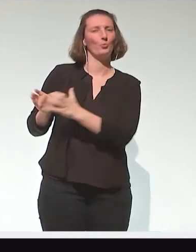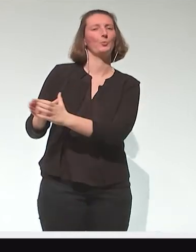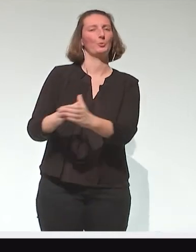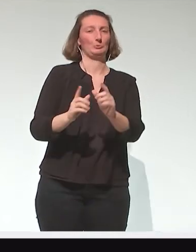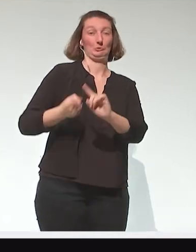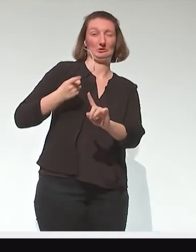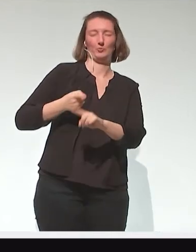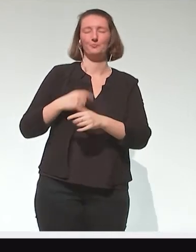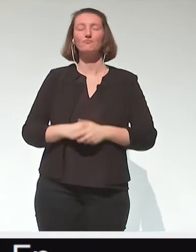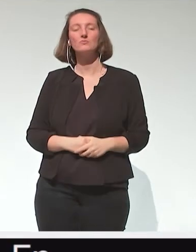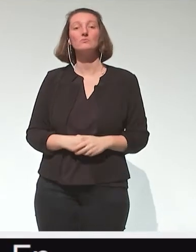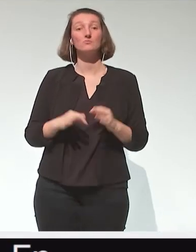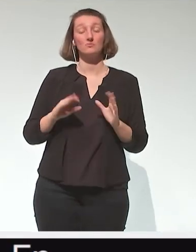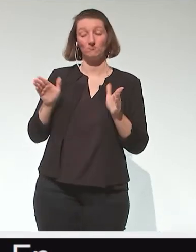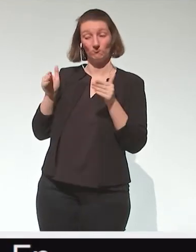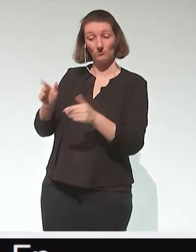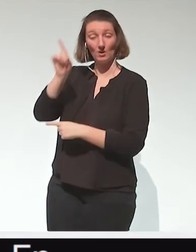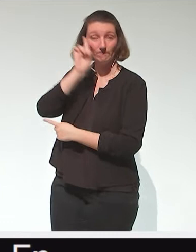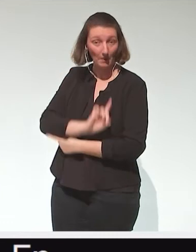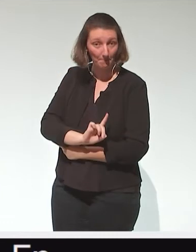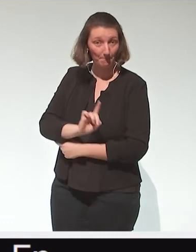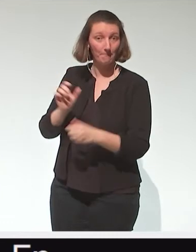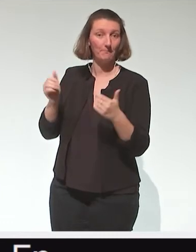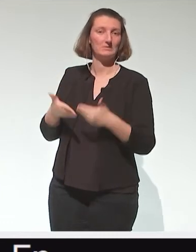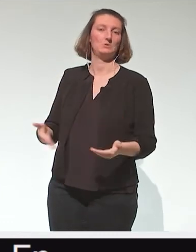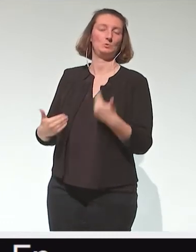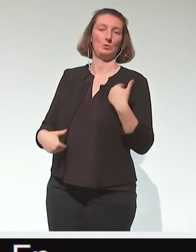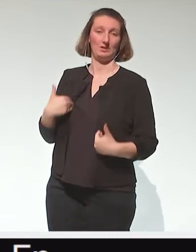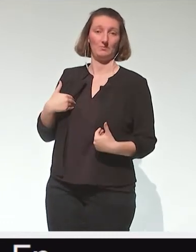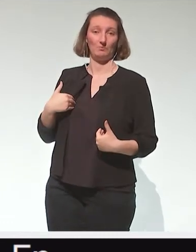we focus on various groups, in particular